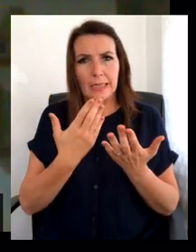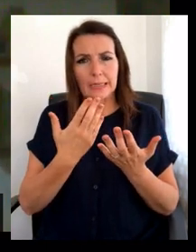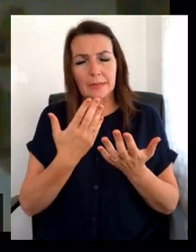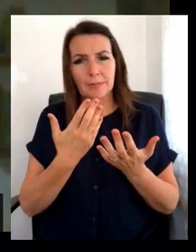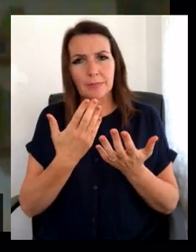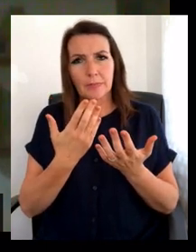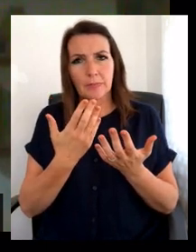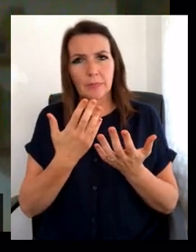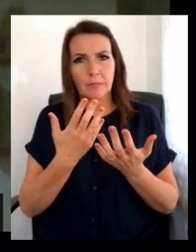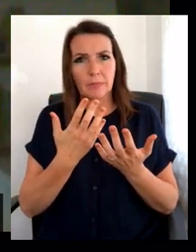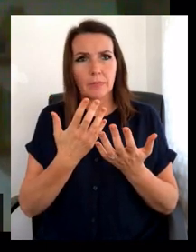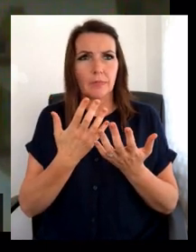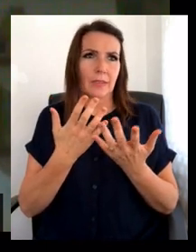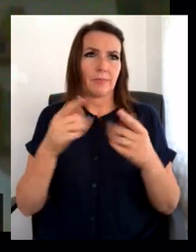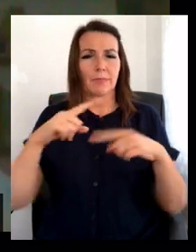restrictions on border controls,